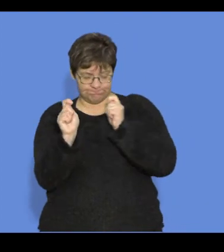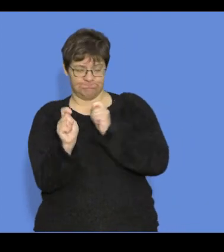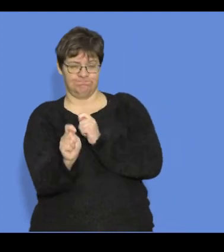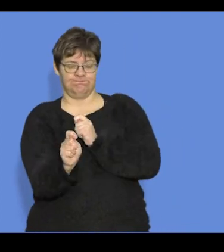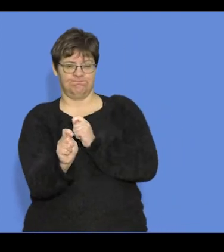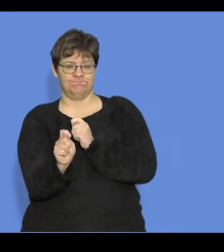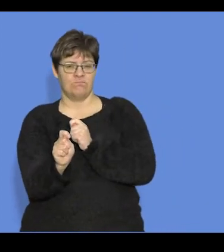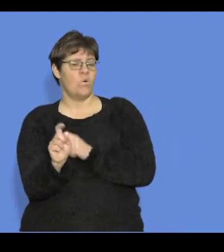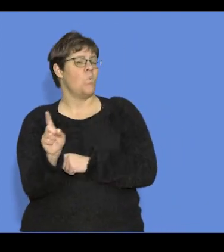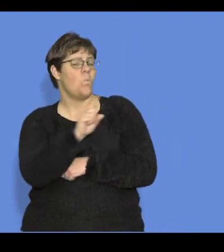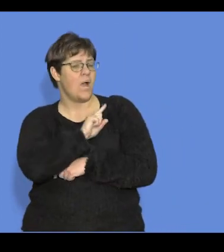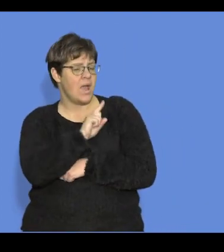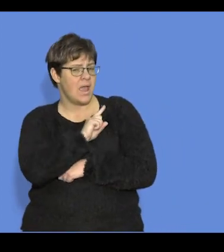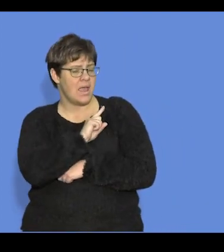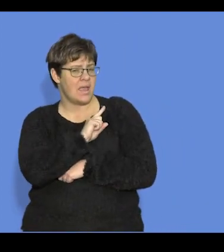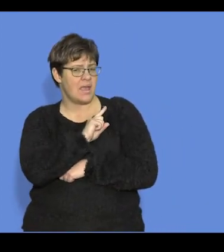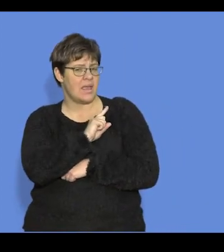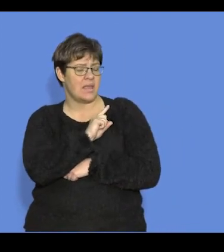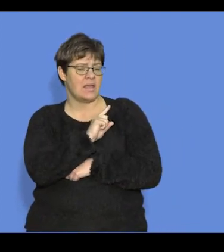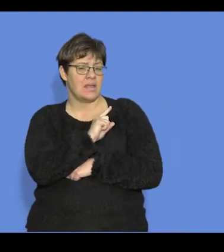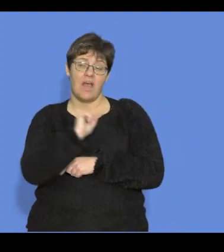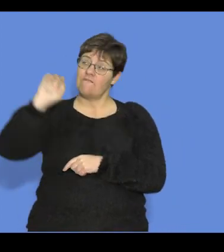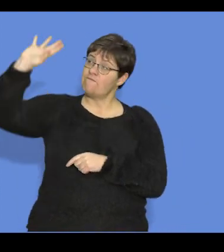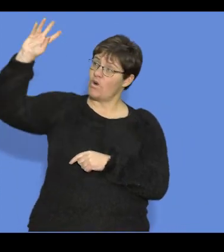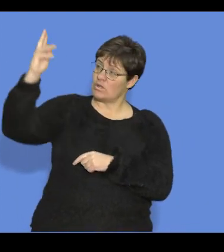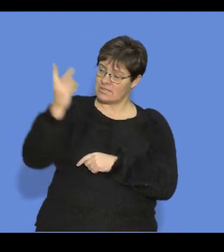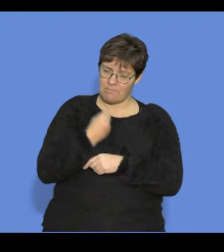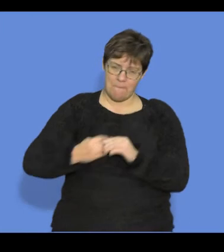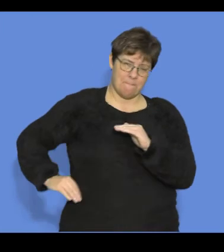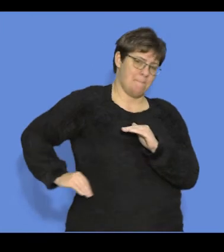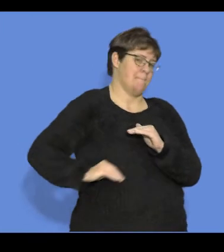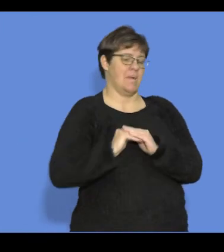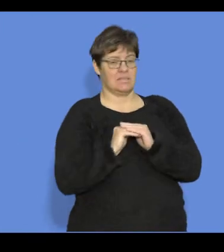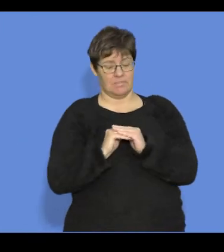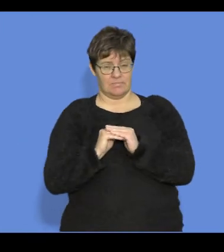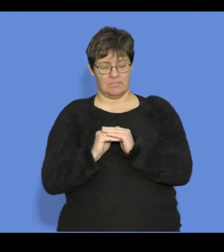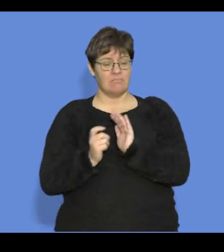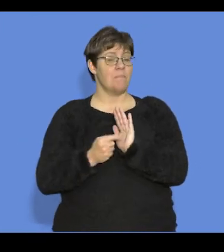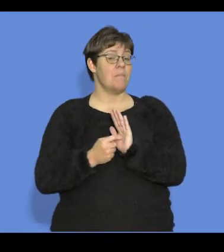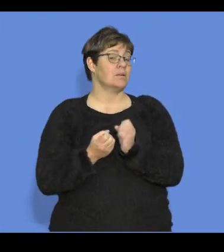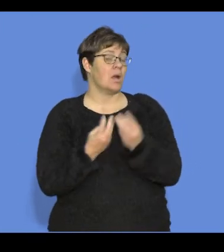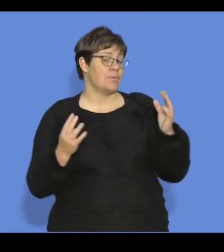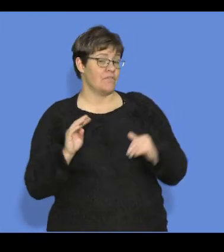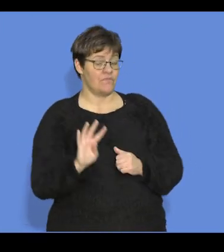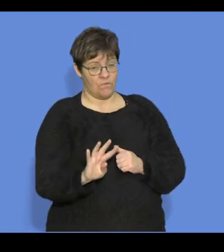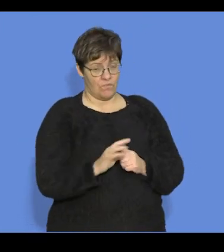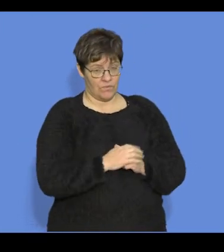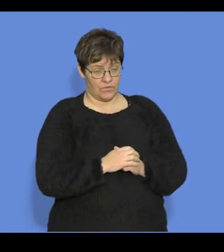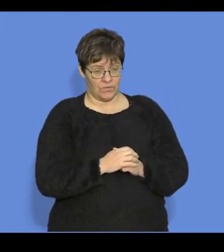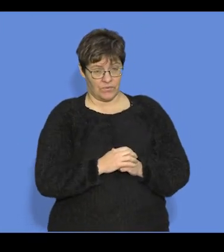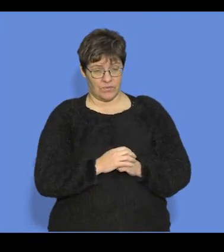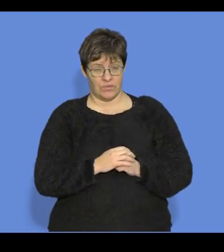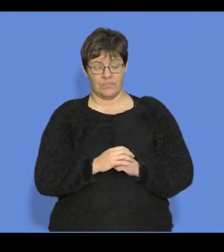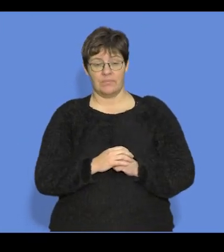for maximum photosynthesis. And that's for 4 marks. So you would have to talk about the fact that